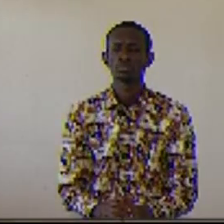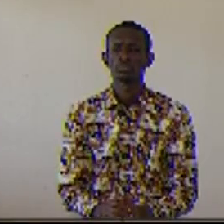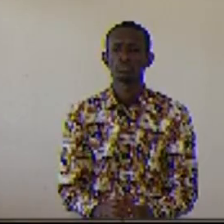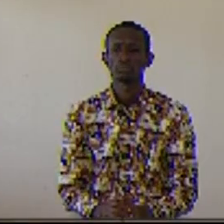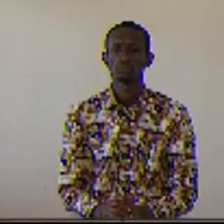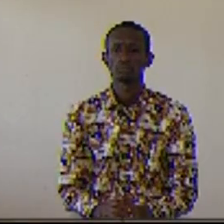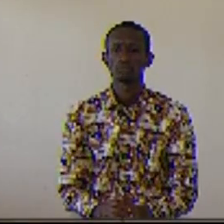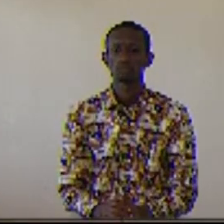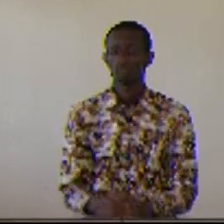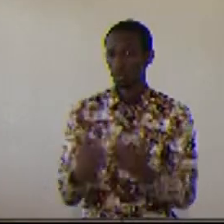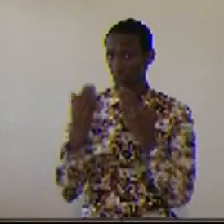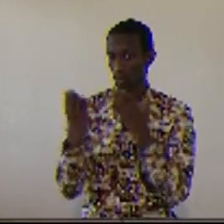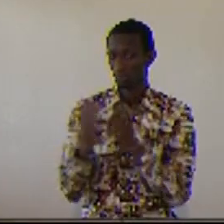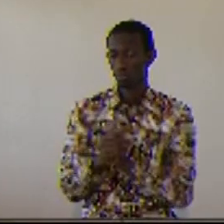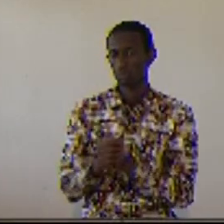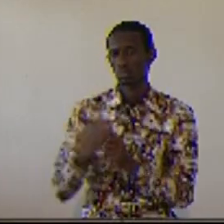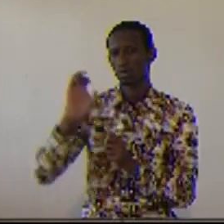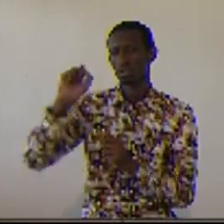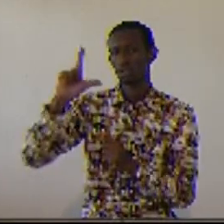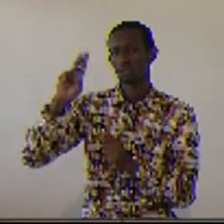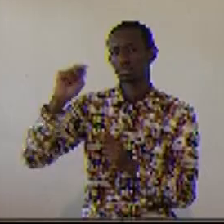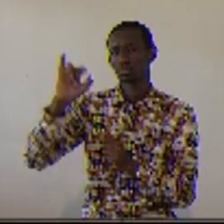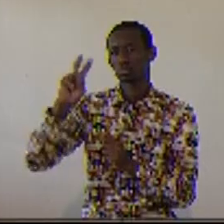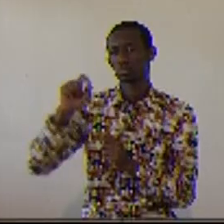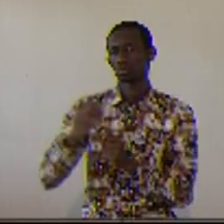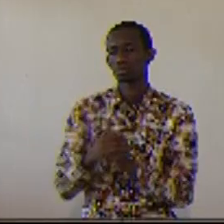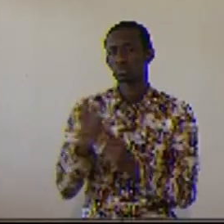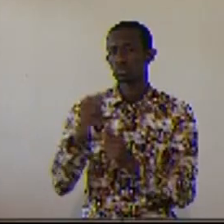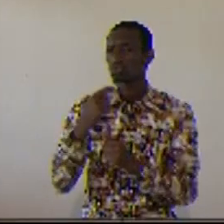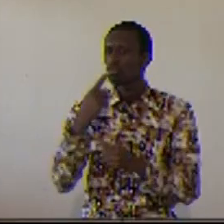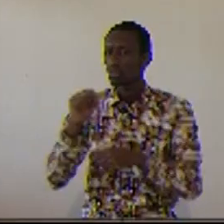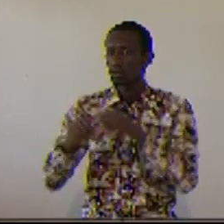Those are two. So we'll go and talk about the structure.